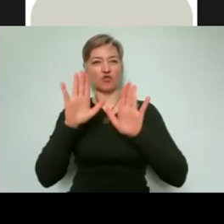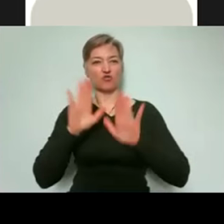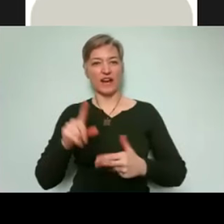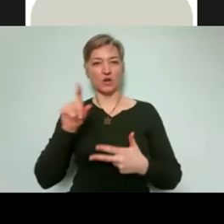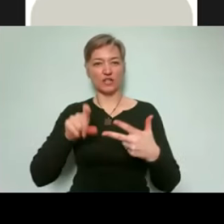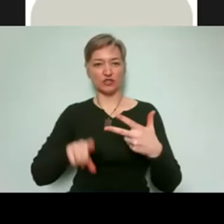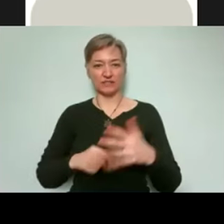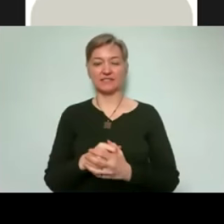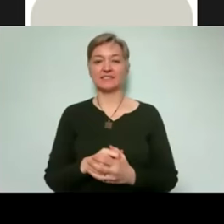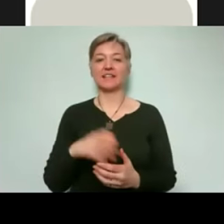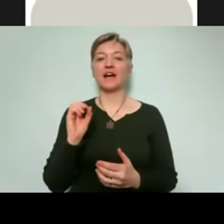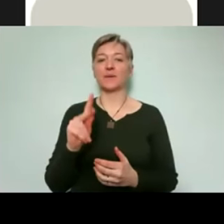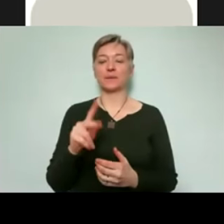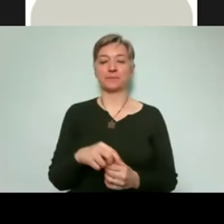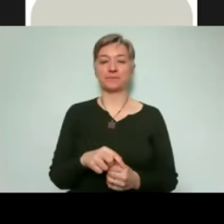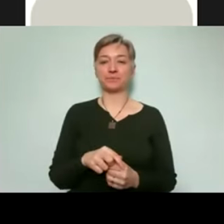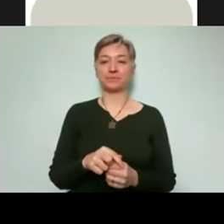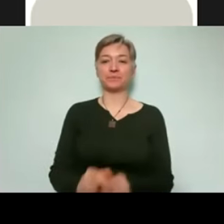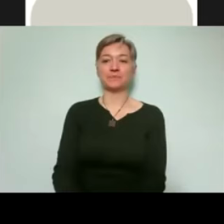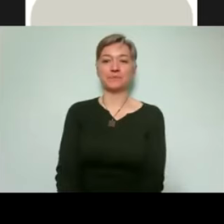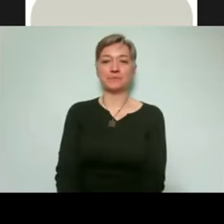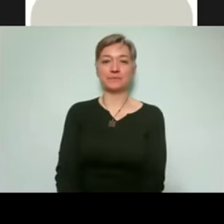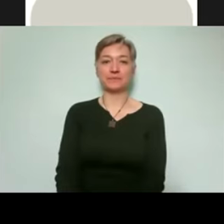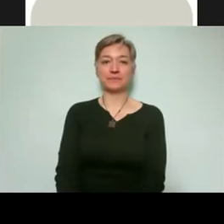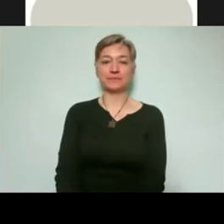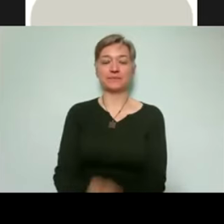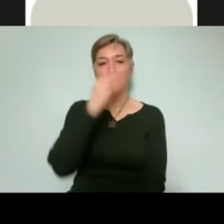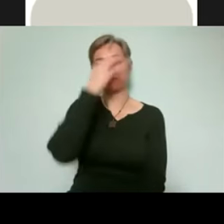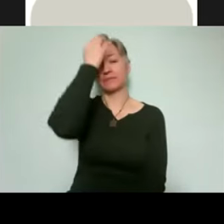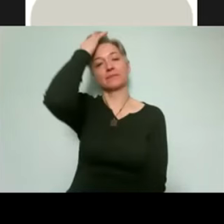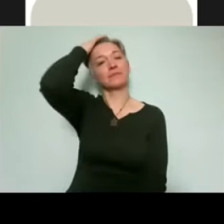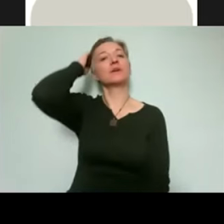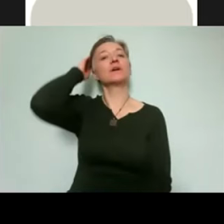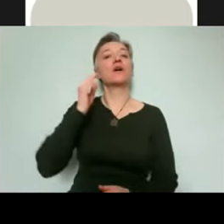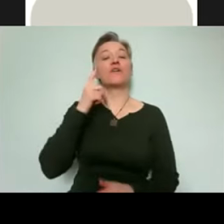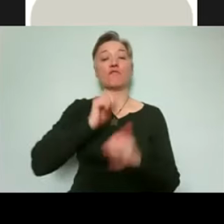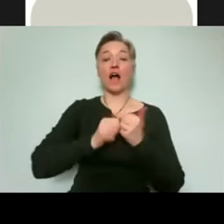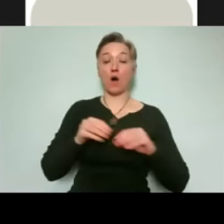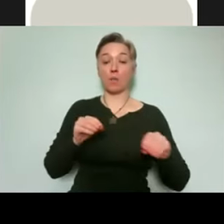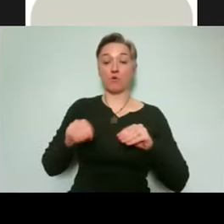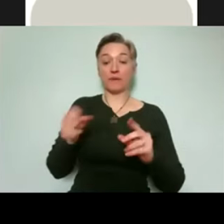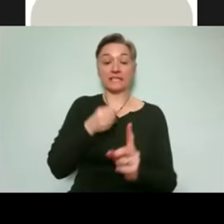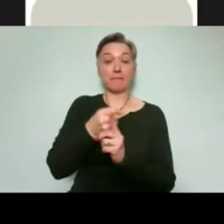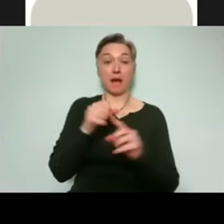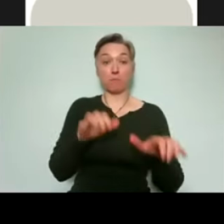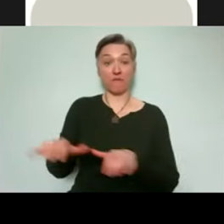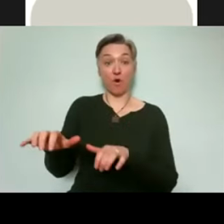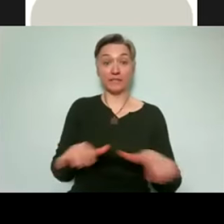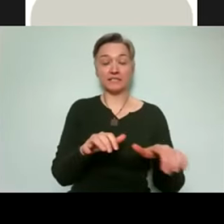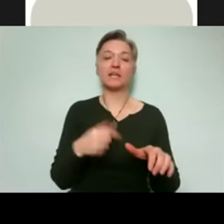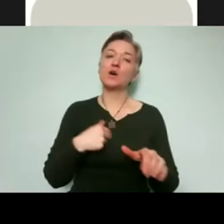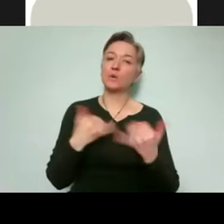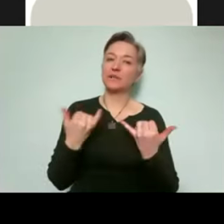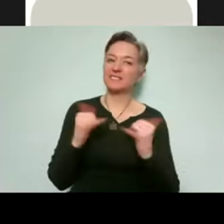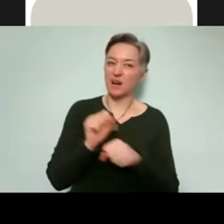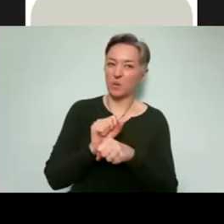so I will show you. Okay, so to get at the issue of how these movements impact performance, we're still kind of working